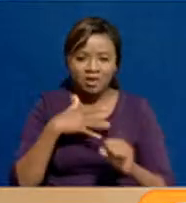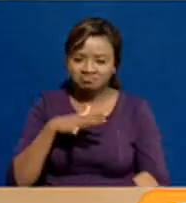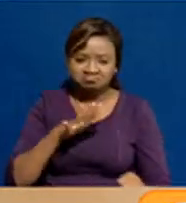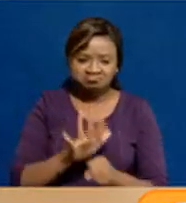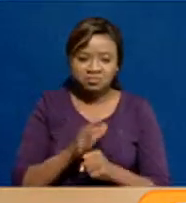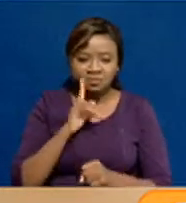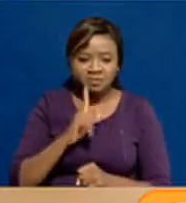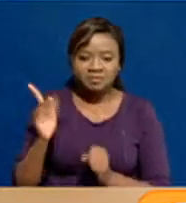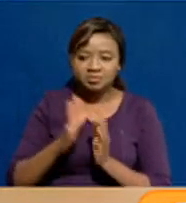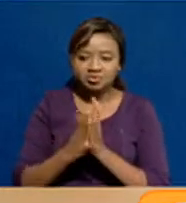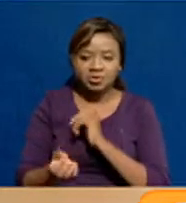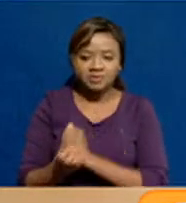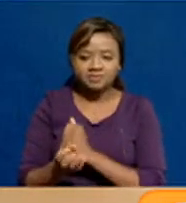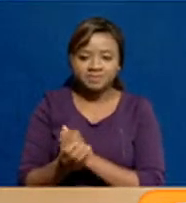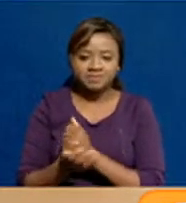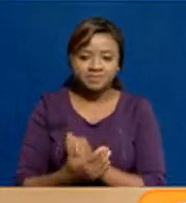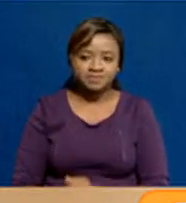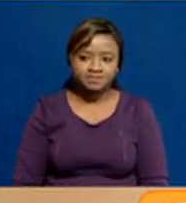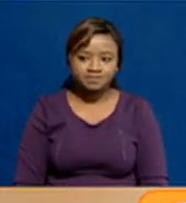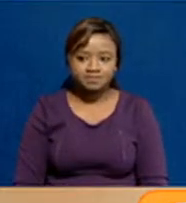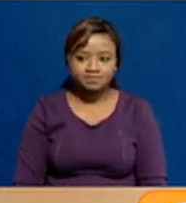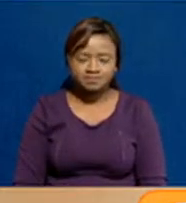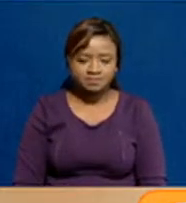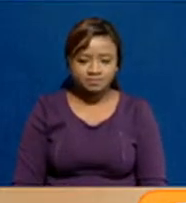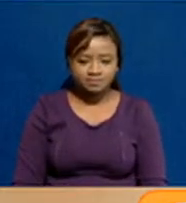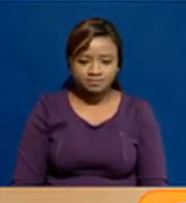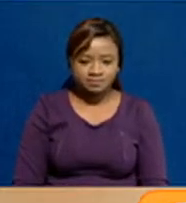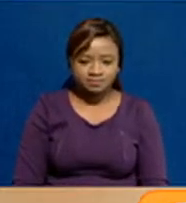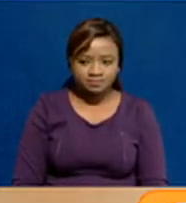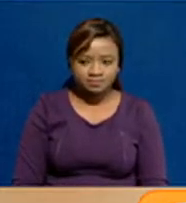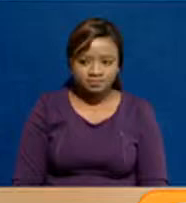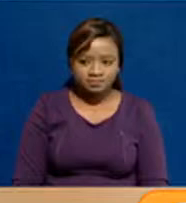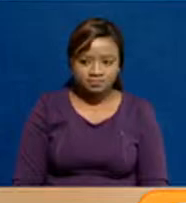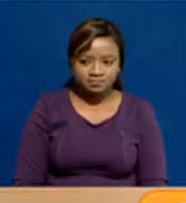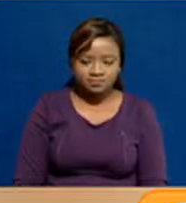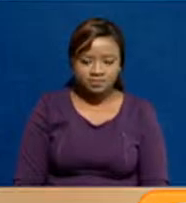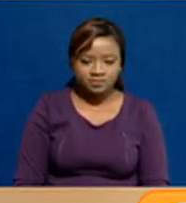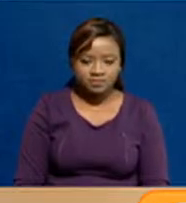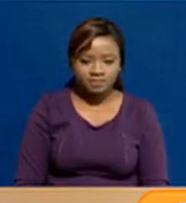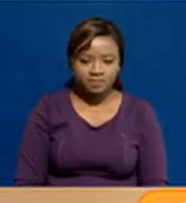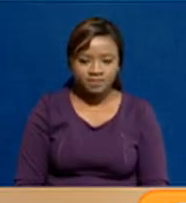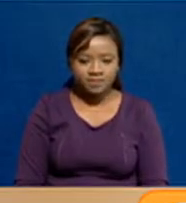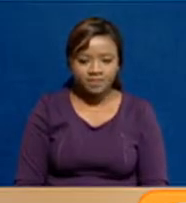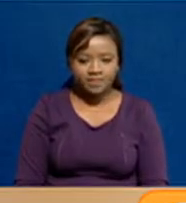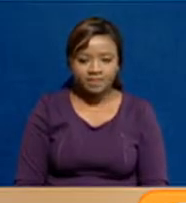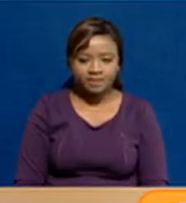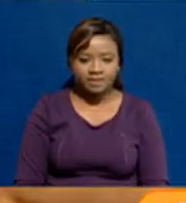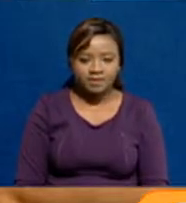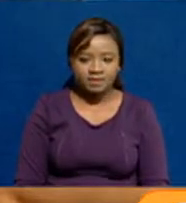story, produced by our very own John Wanyama, who visited Willy at his farm. Take a look.